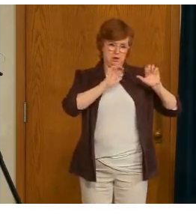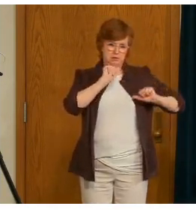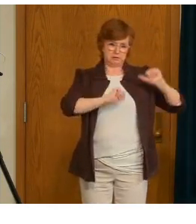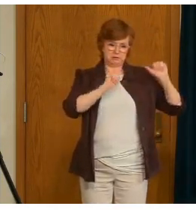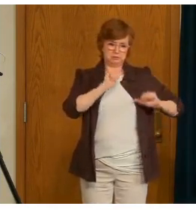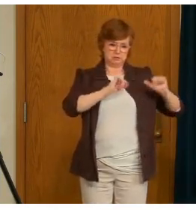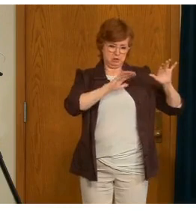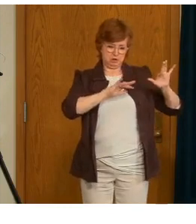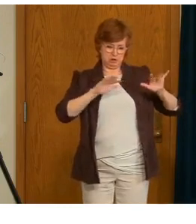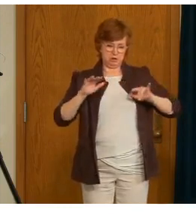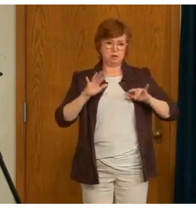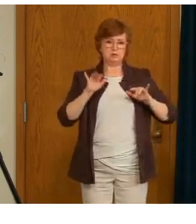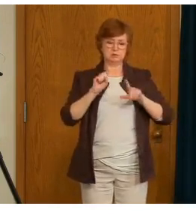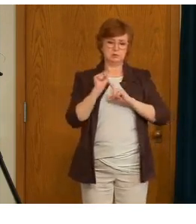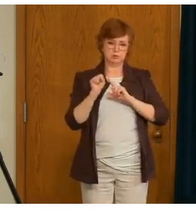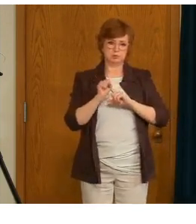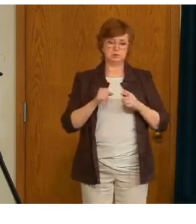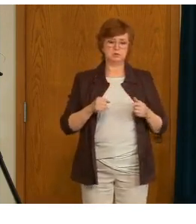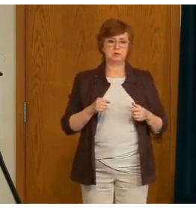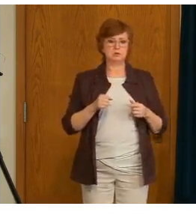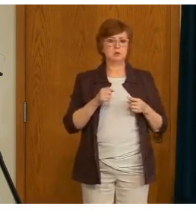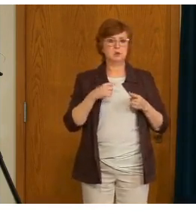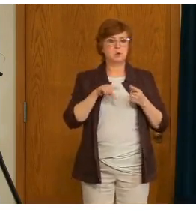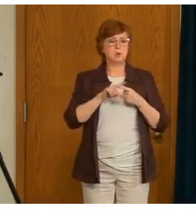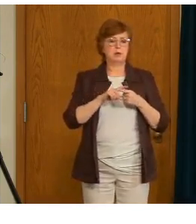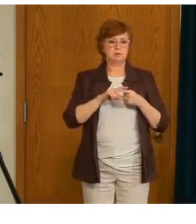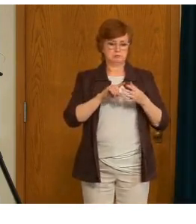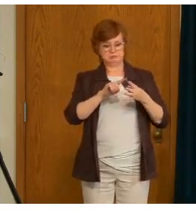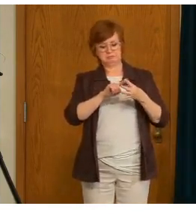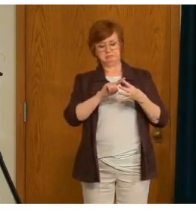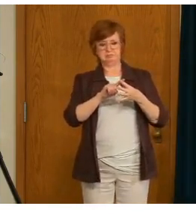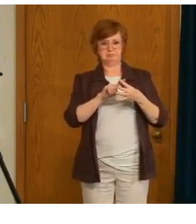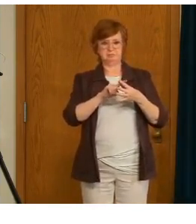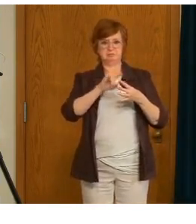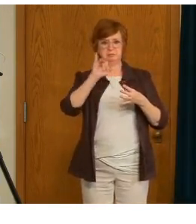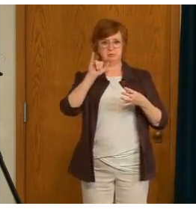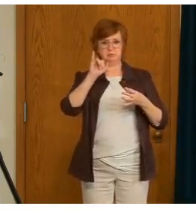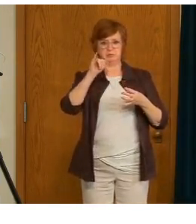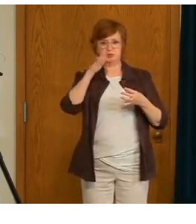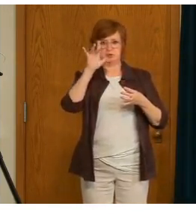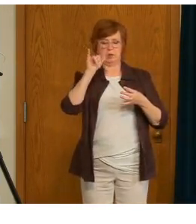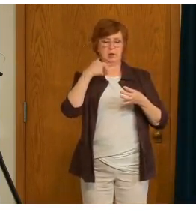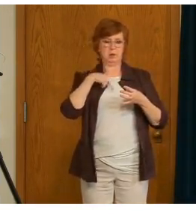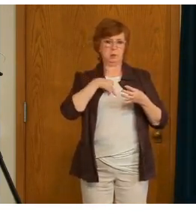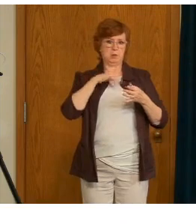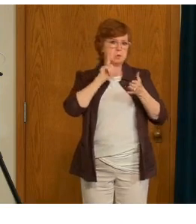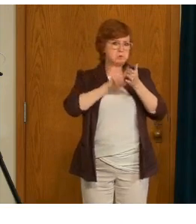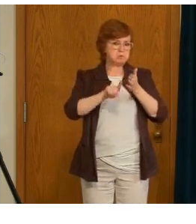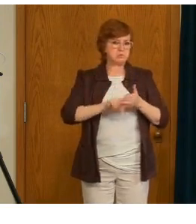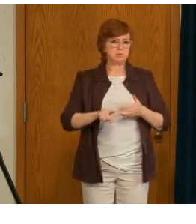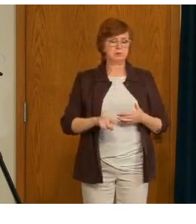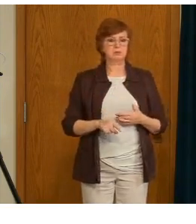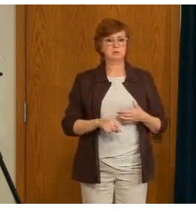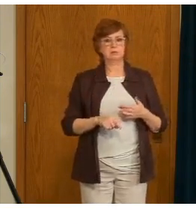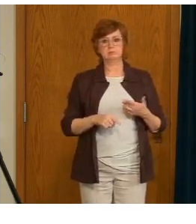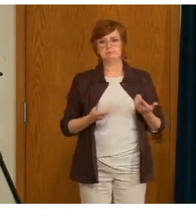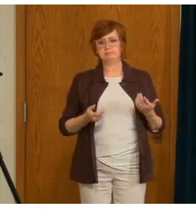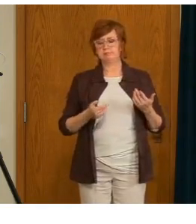about what our case numbers are and what are some of our hotspots, and based on that, what further measures can be relaxed, especially